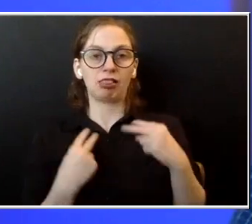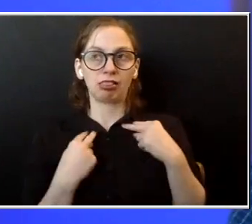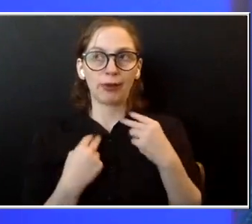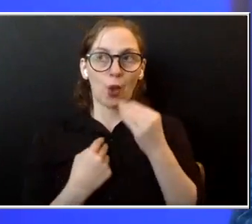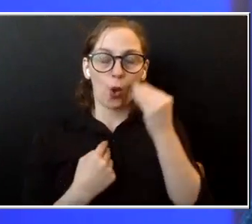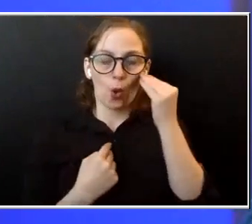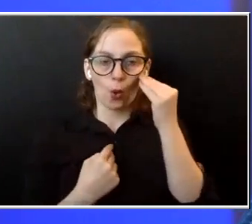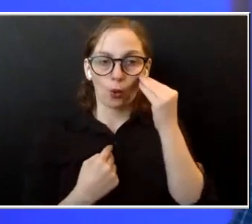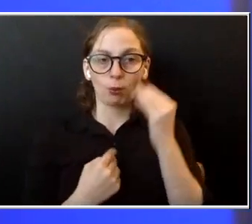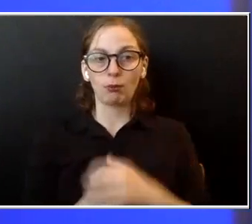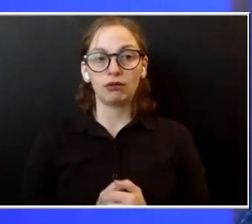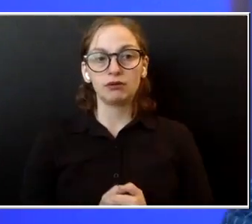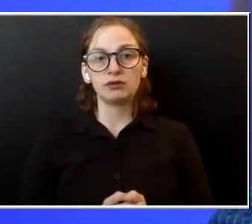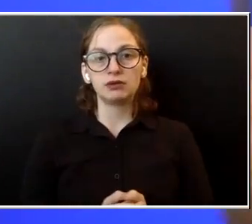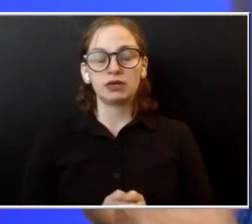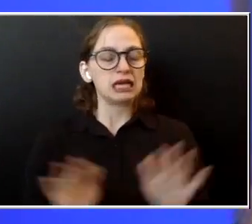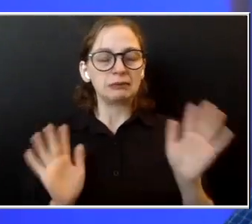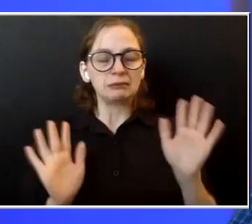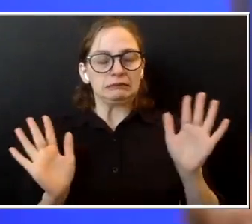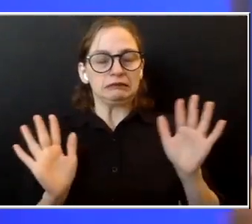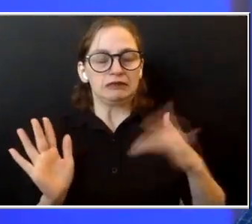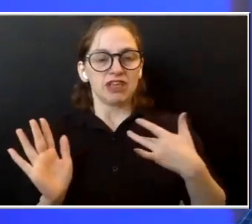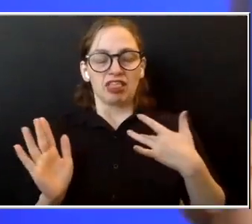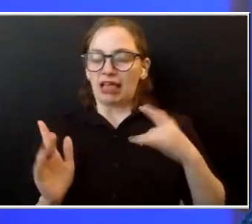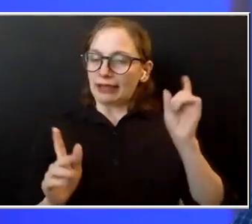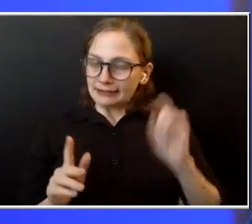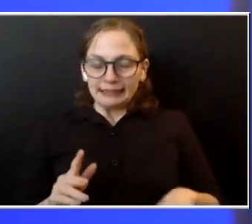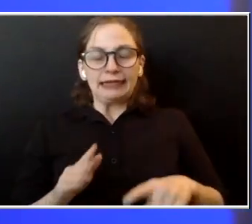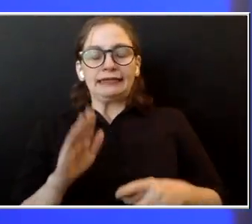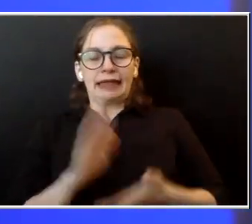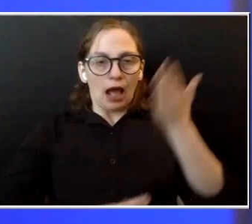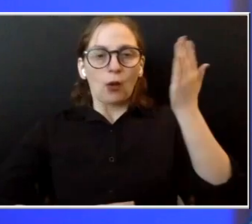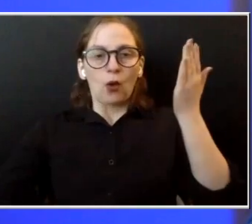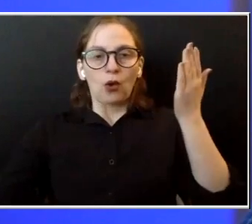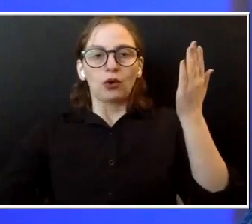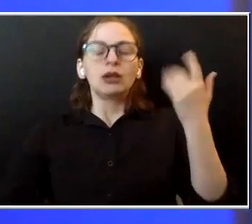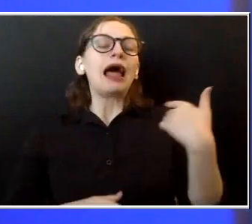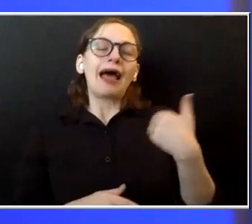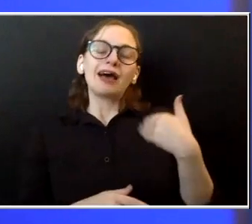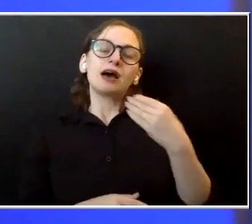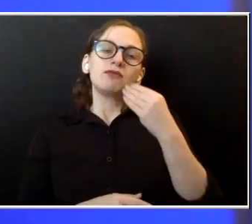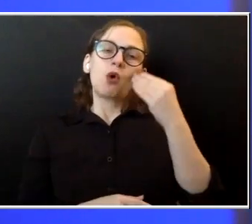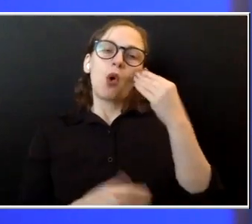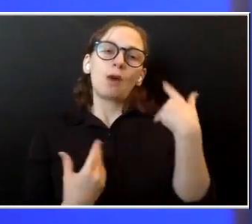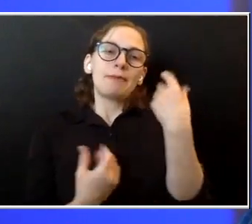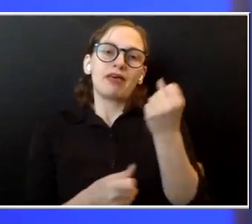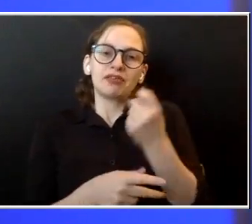no, I've got to get out. And I'm in home health care and stuff, right? And I go, no, I told my